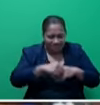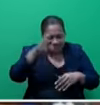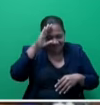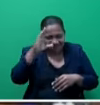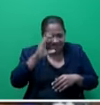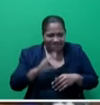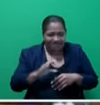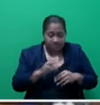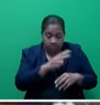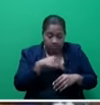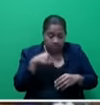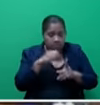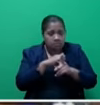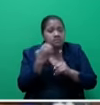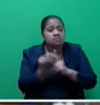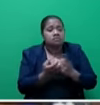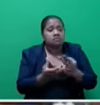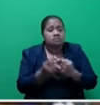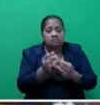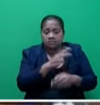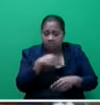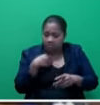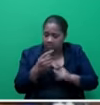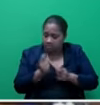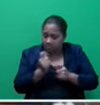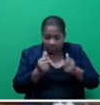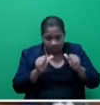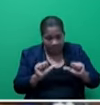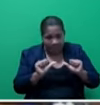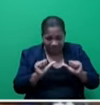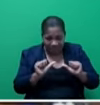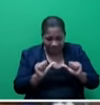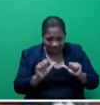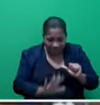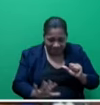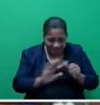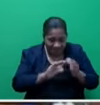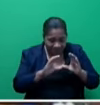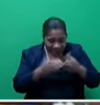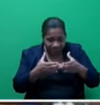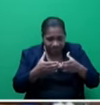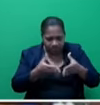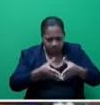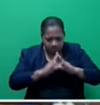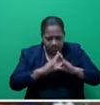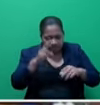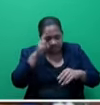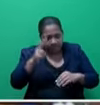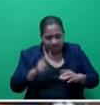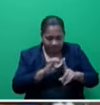The Ministry of Environment, together with the Ministry of Fisheries and Protected Areas Committee, which is established by the National